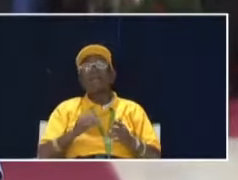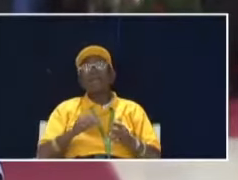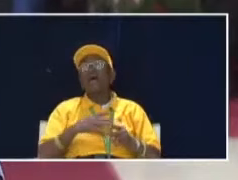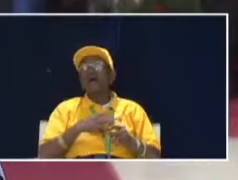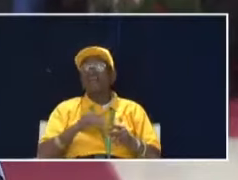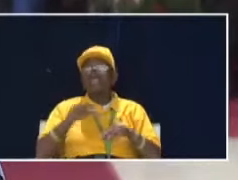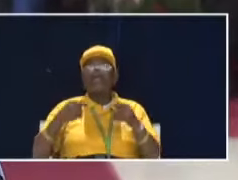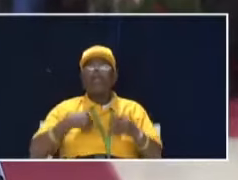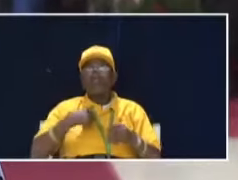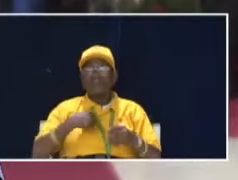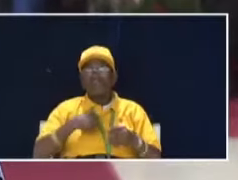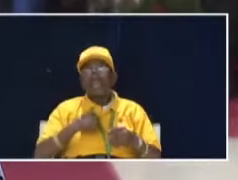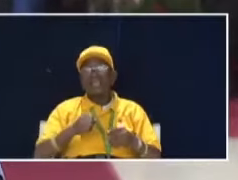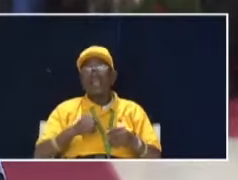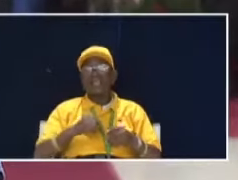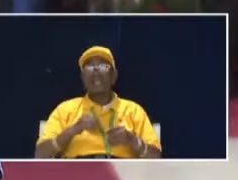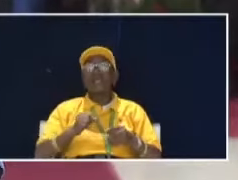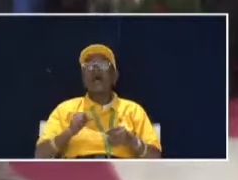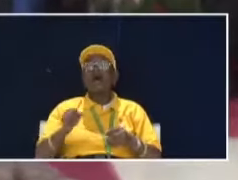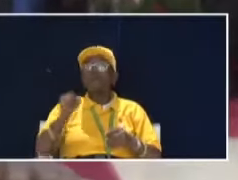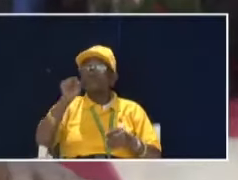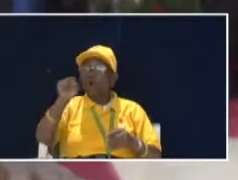the very first time I applied.